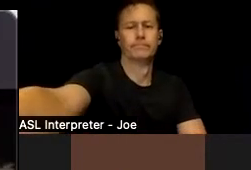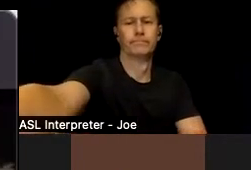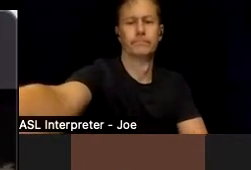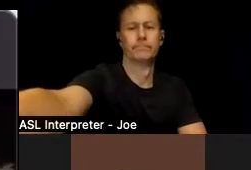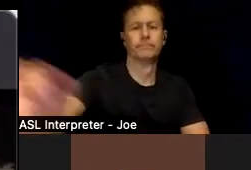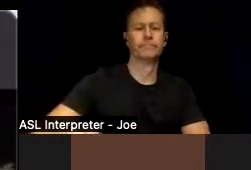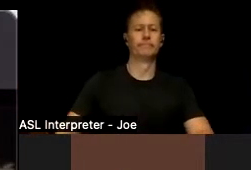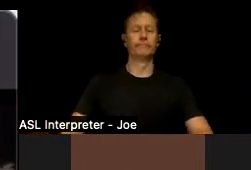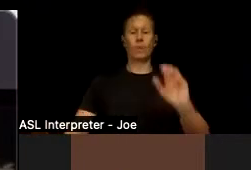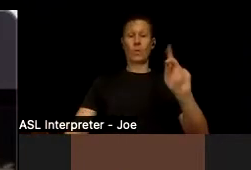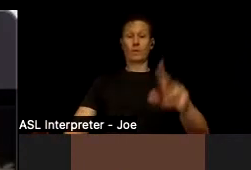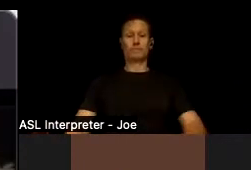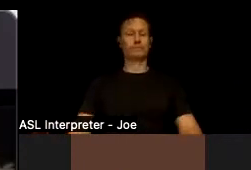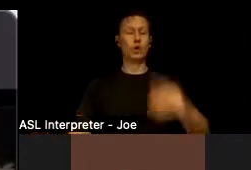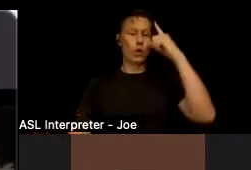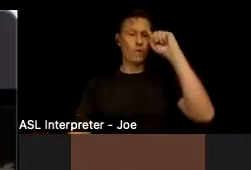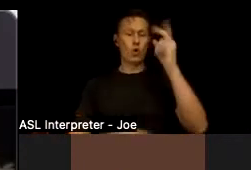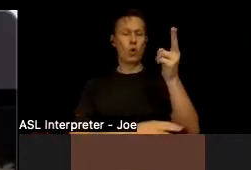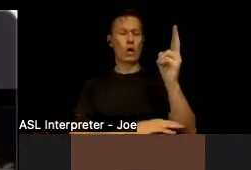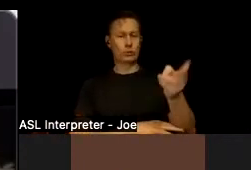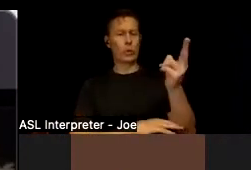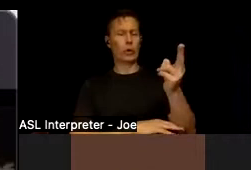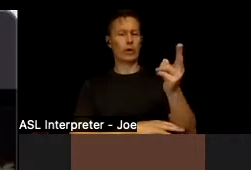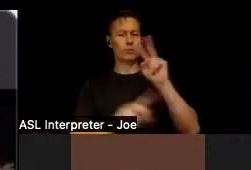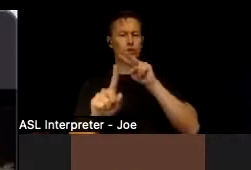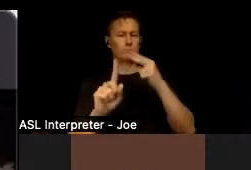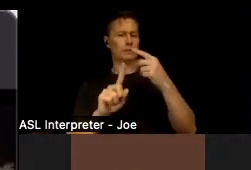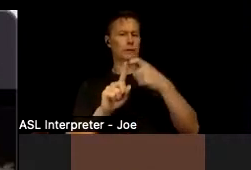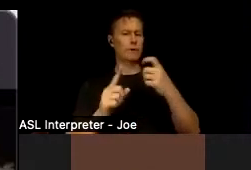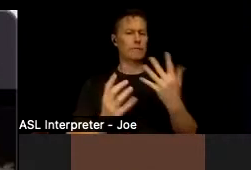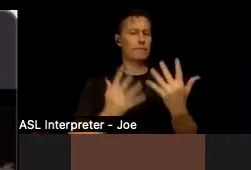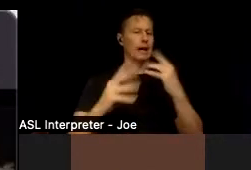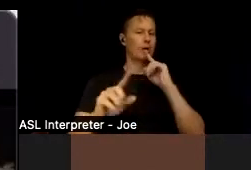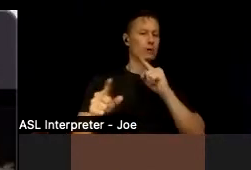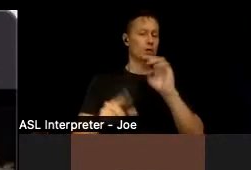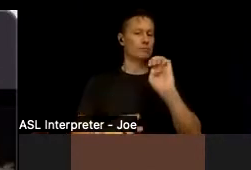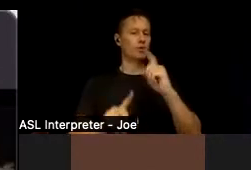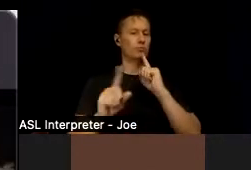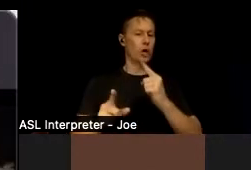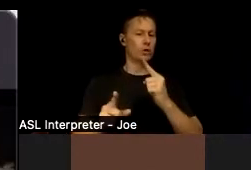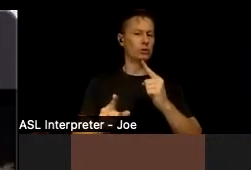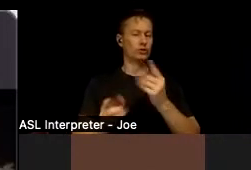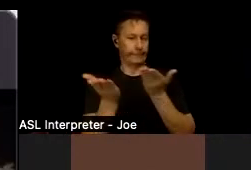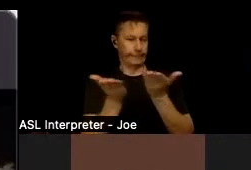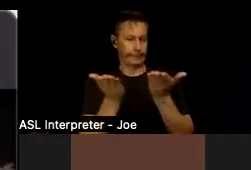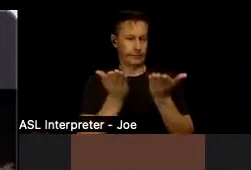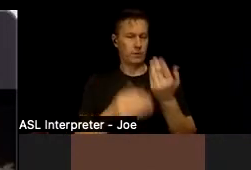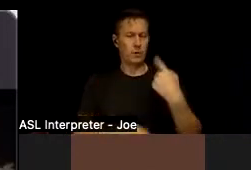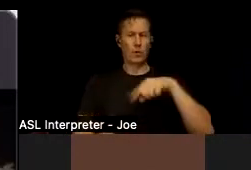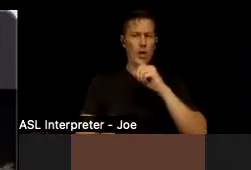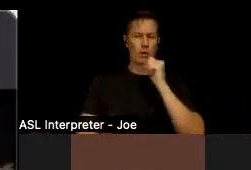There you go. Okay, so the historical perspective from the fire response or emergency response services is we were not